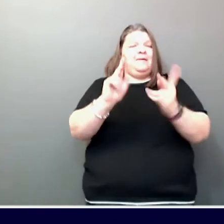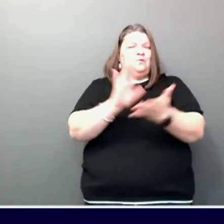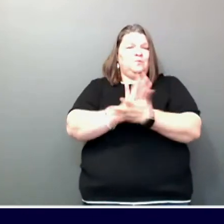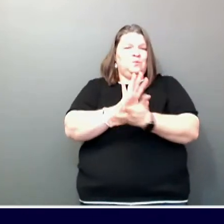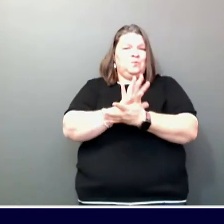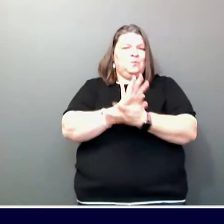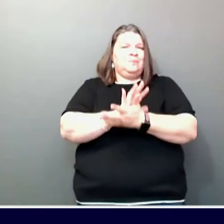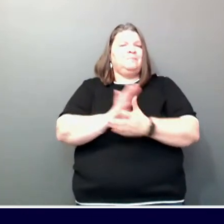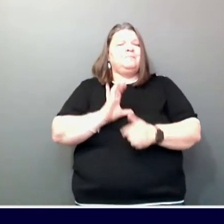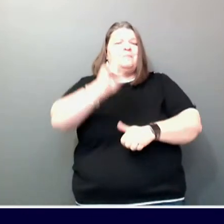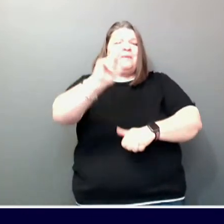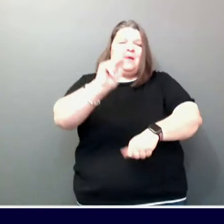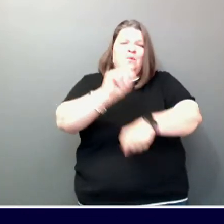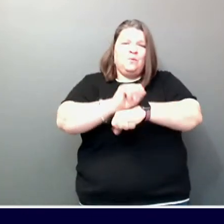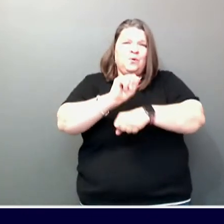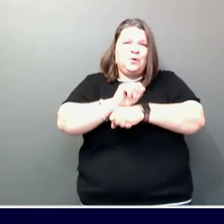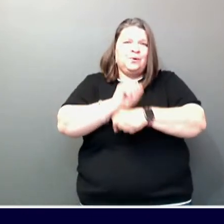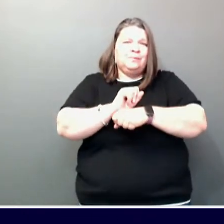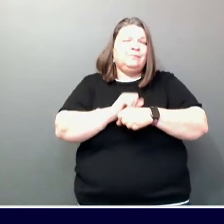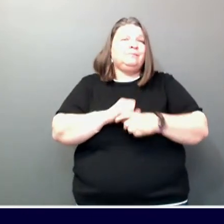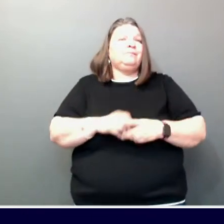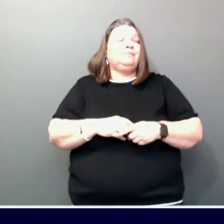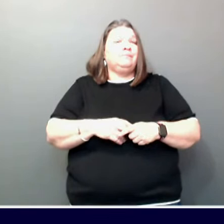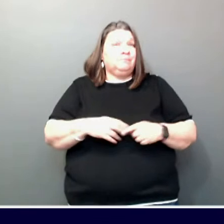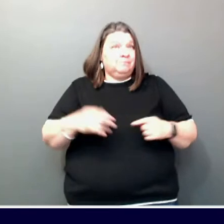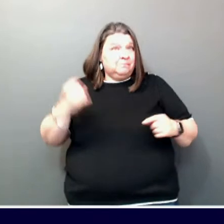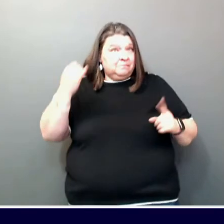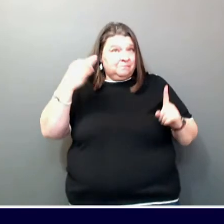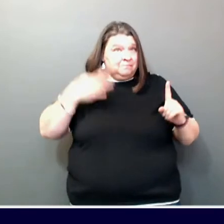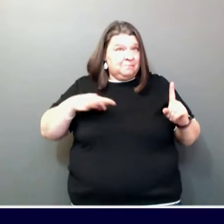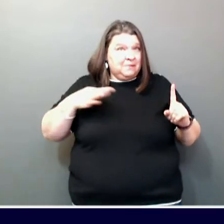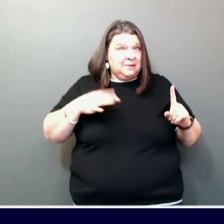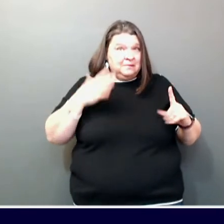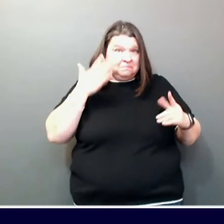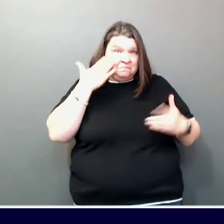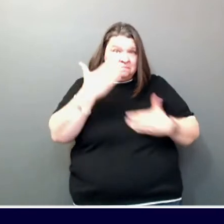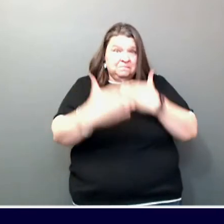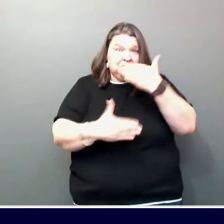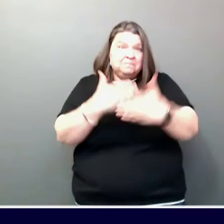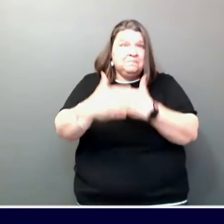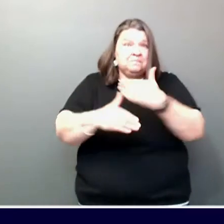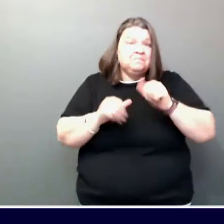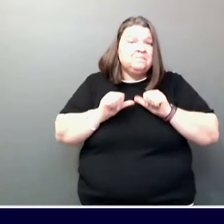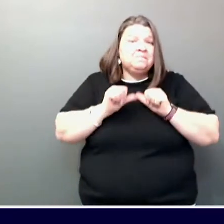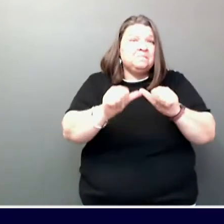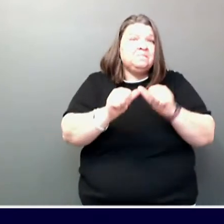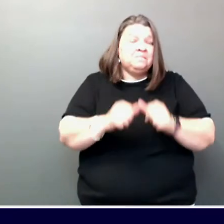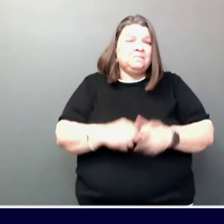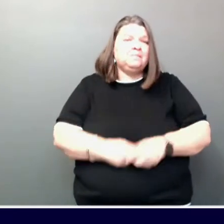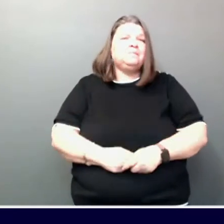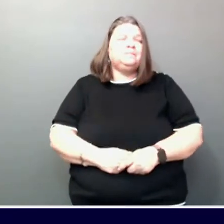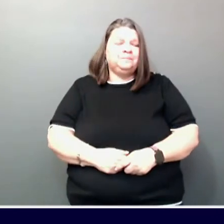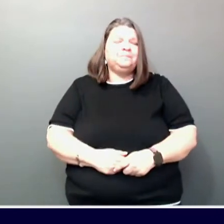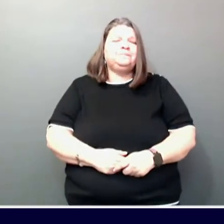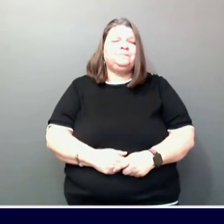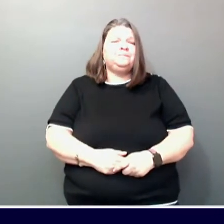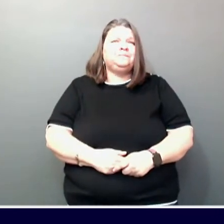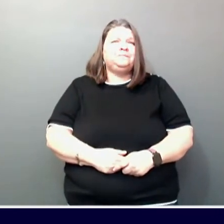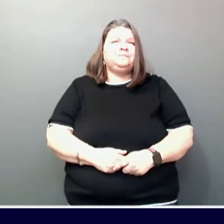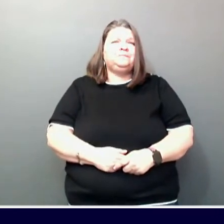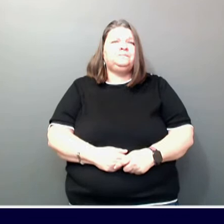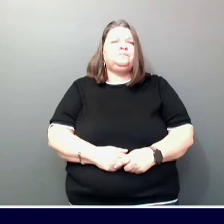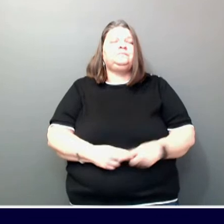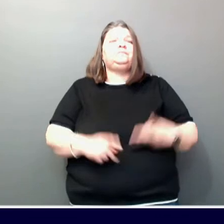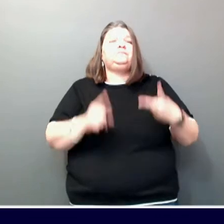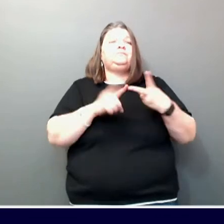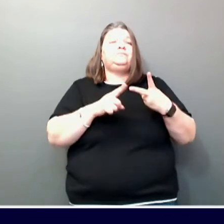Maine will figure out if it continues in the future. Okay, cool. Awesome. Dr. Shah, you talked earlier about the